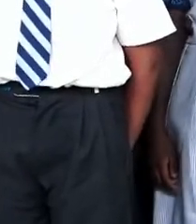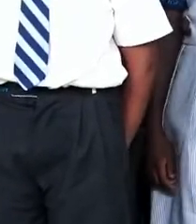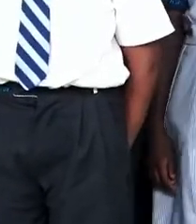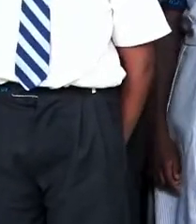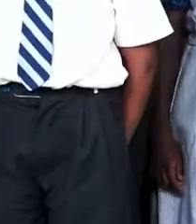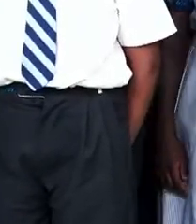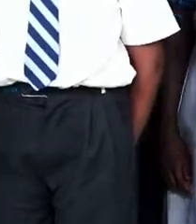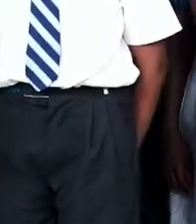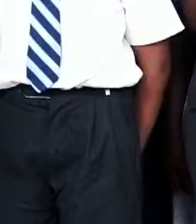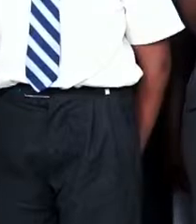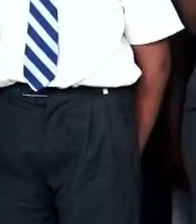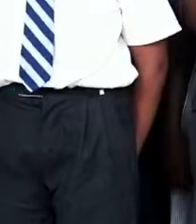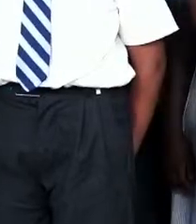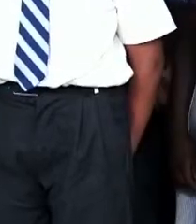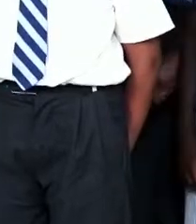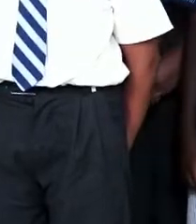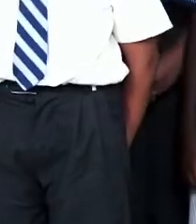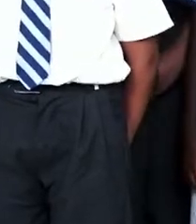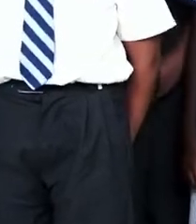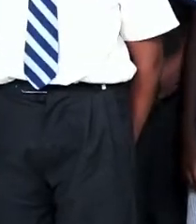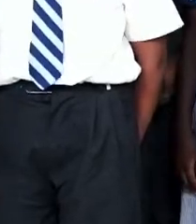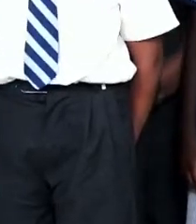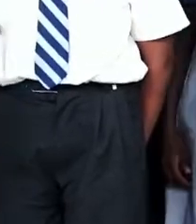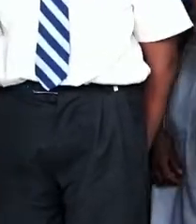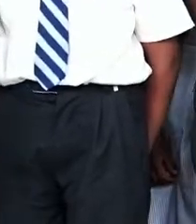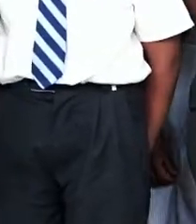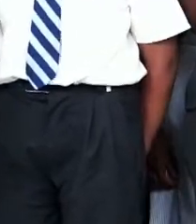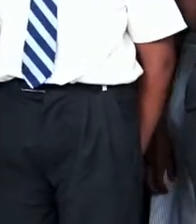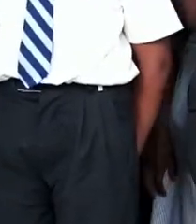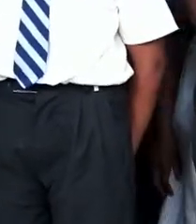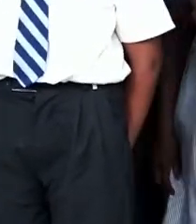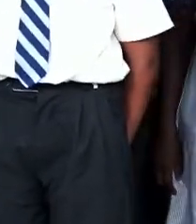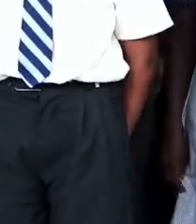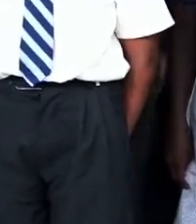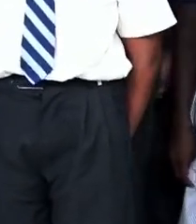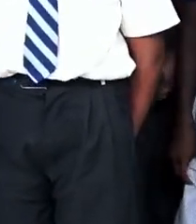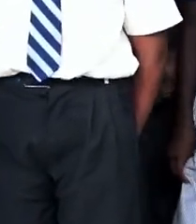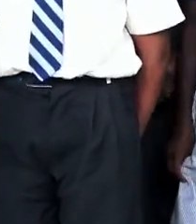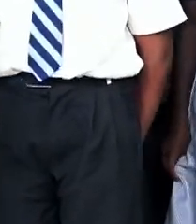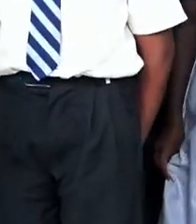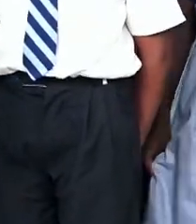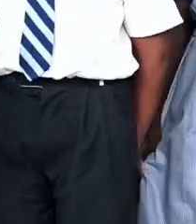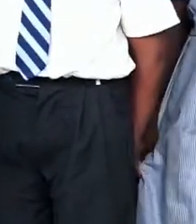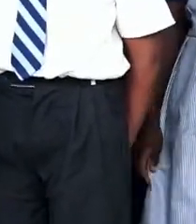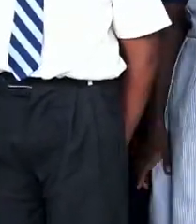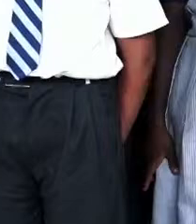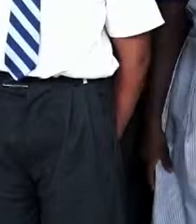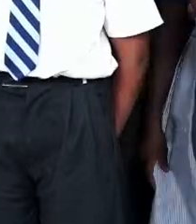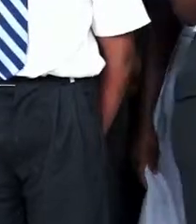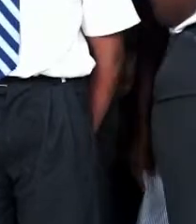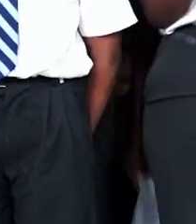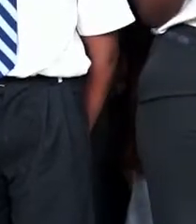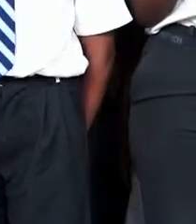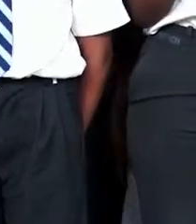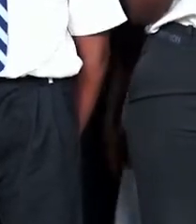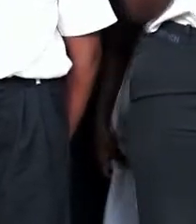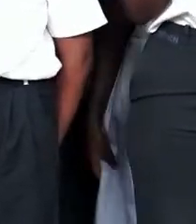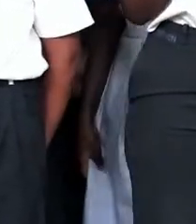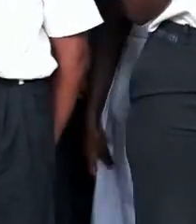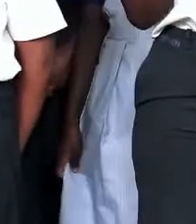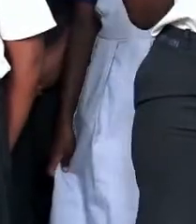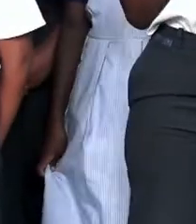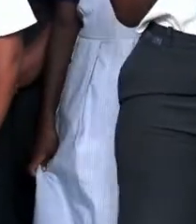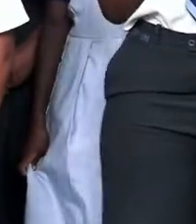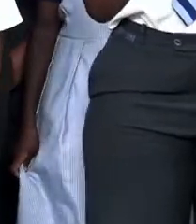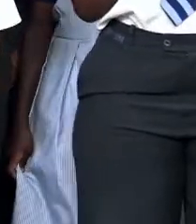like faith is running out, come too far